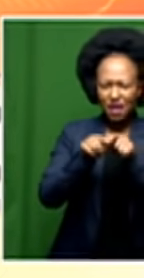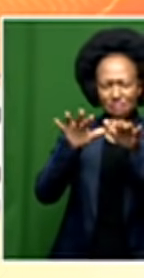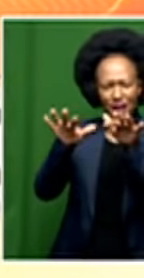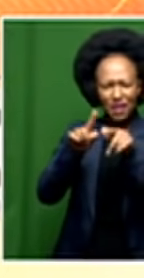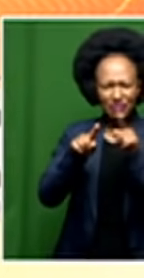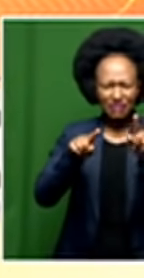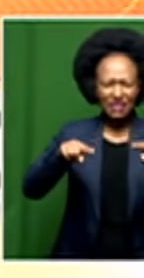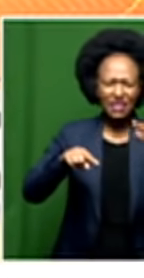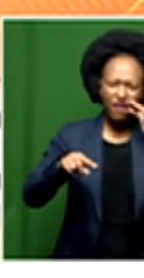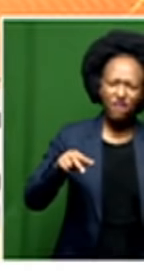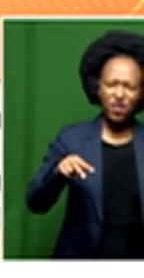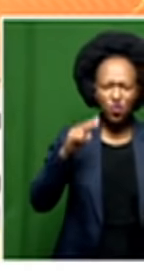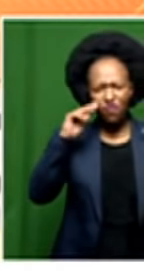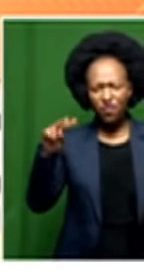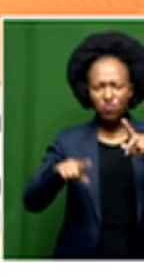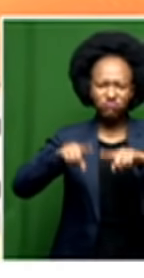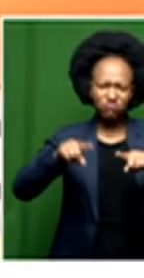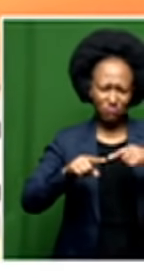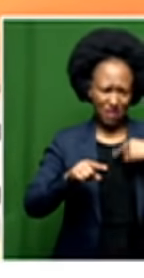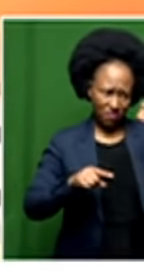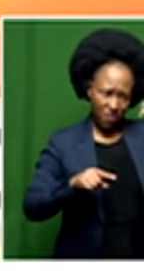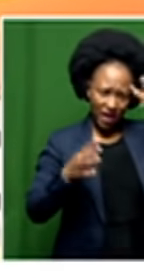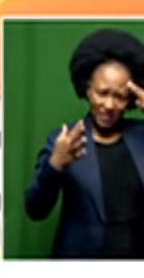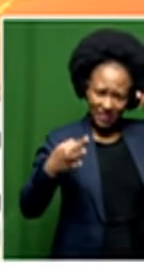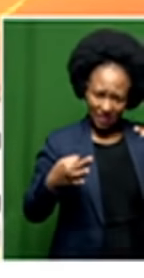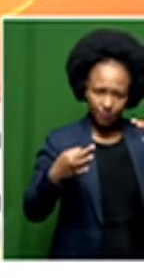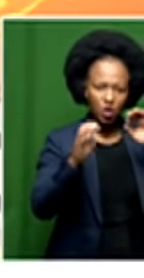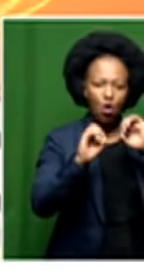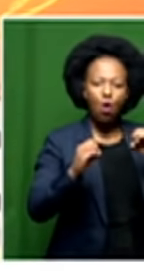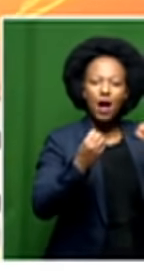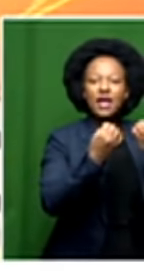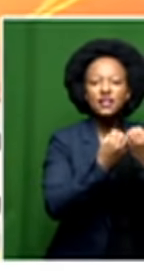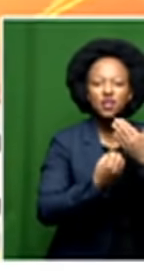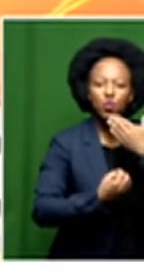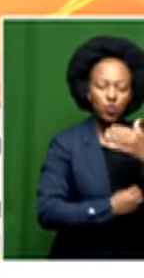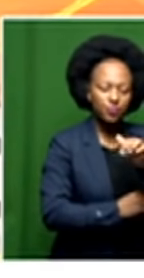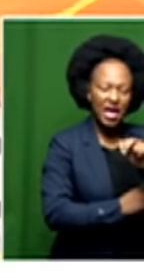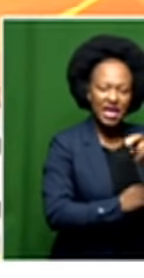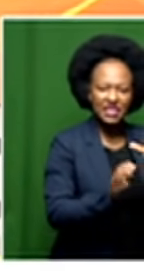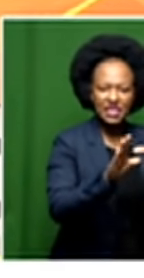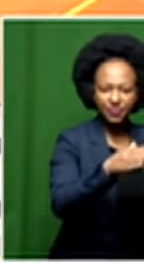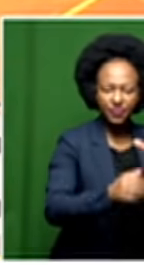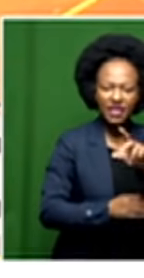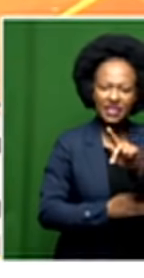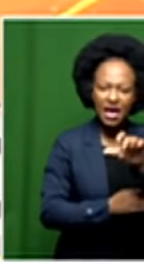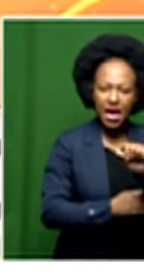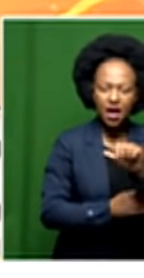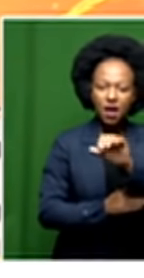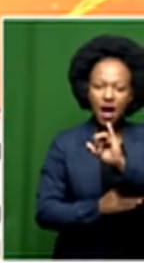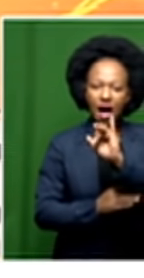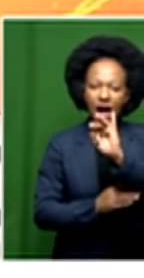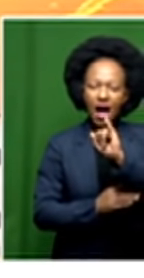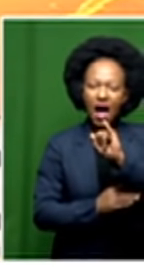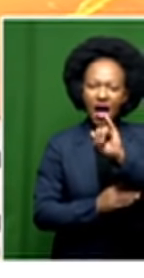to differ on whether this is the correct decision. Organizations including the ANC, the DA, IFP, ATM,